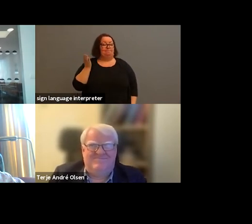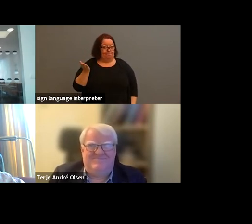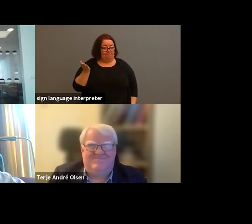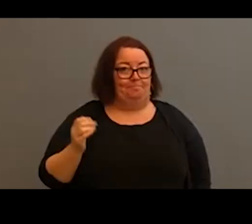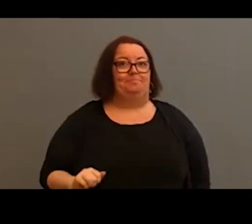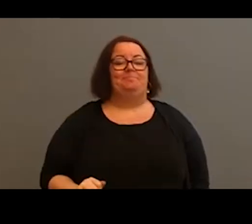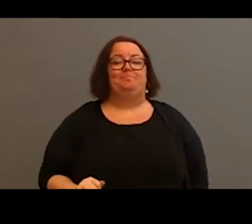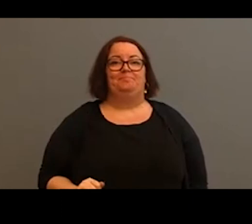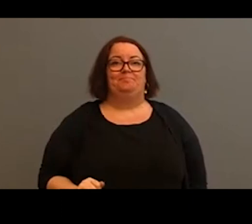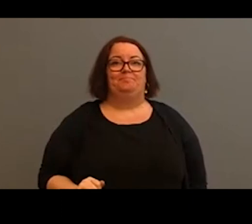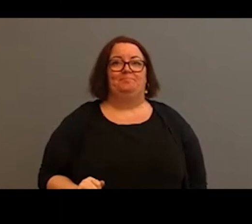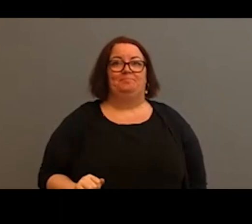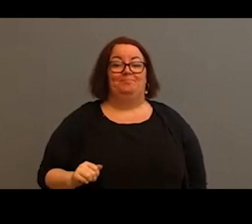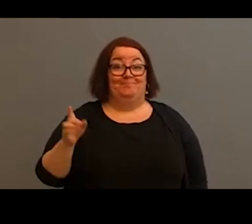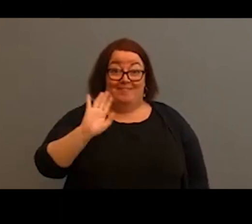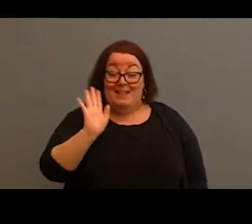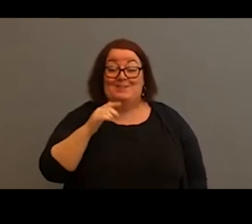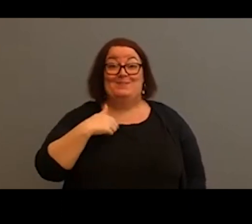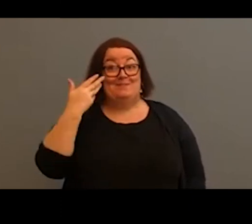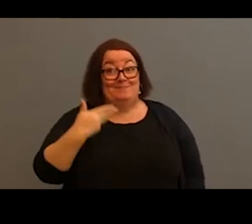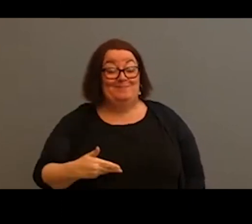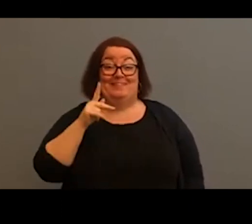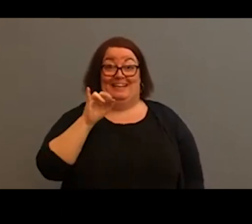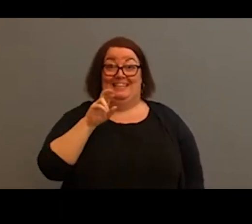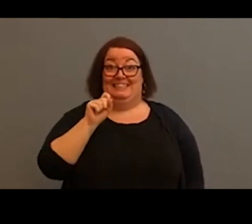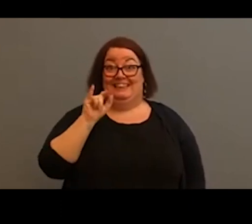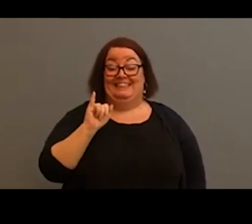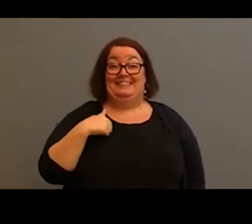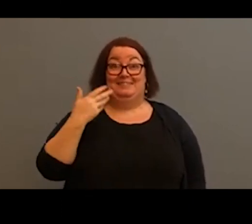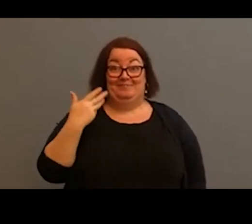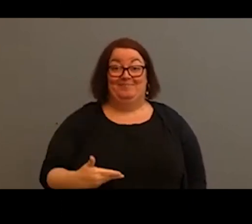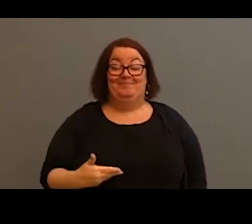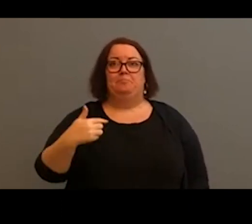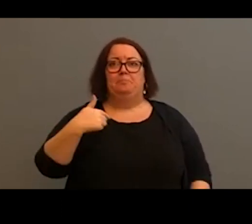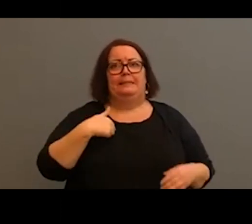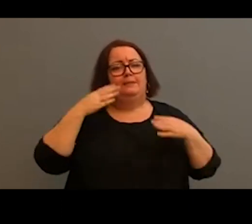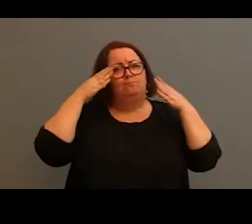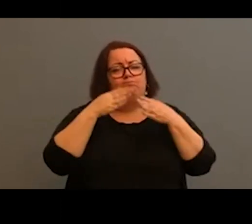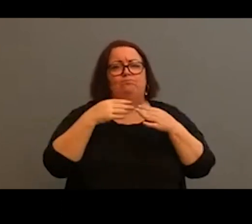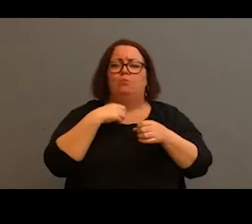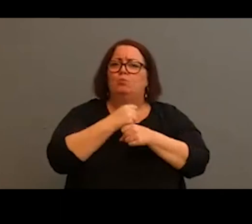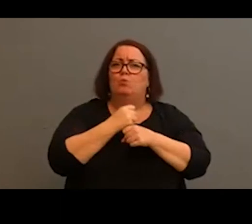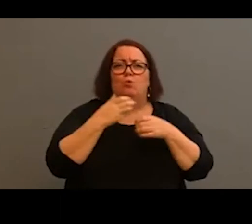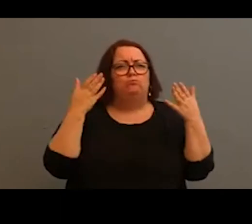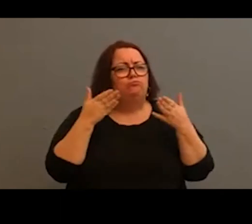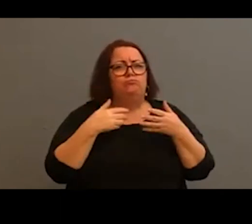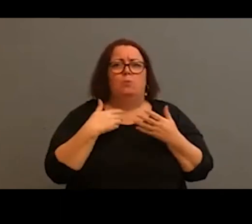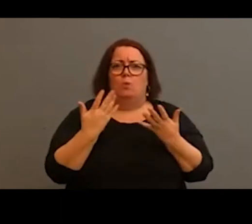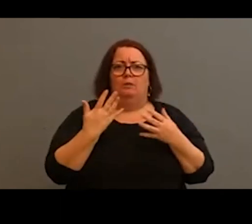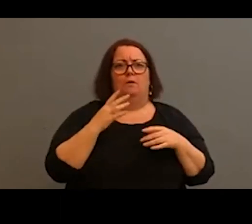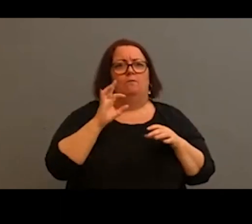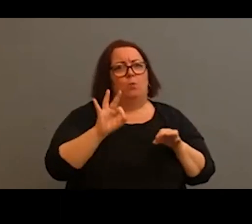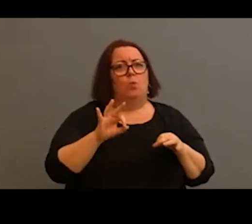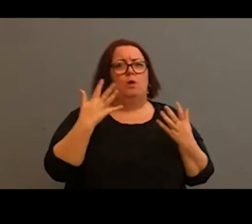Hello, my name is Kirsti Svine and I work at the Department of Equality and Universal Design at the Norwegian Directorate for Children, Youth